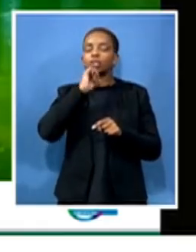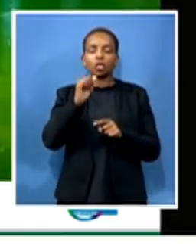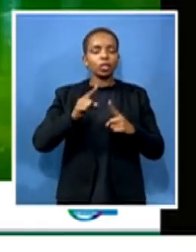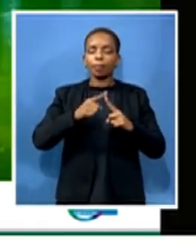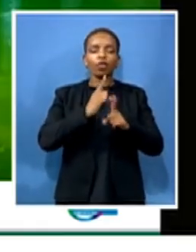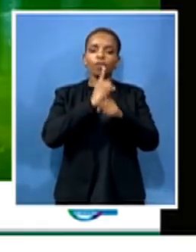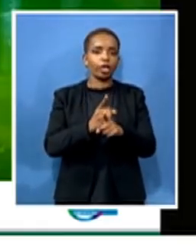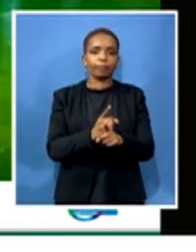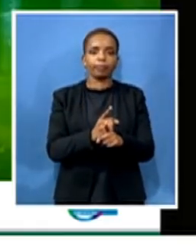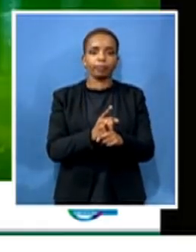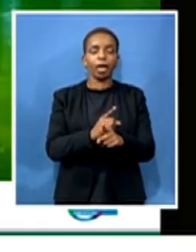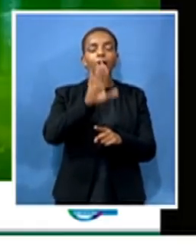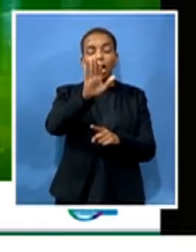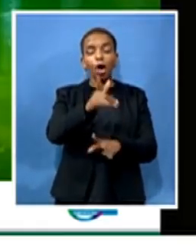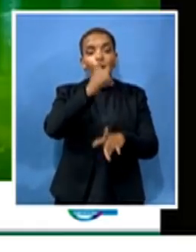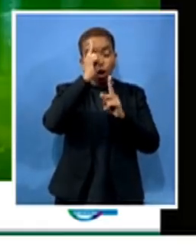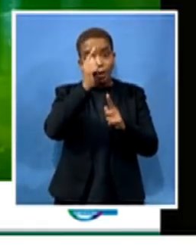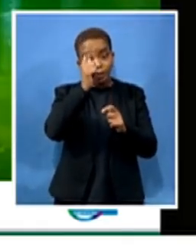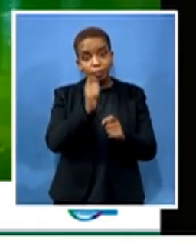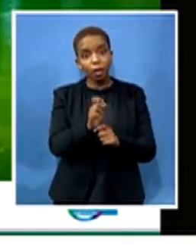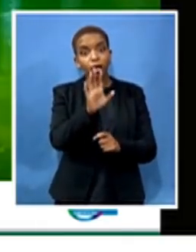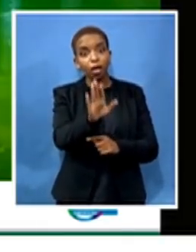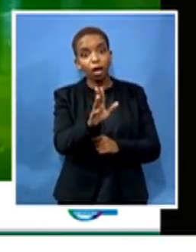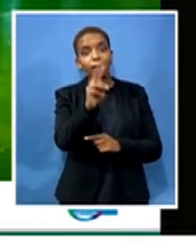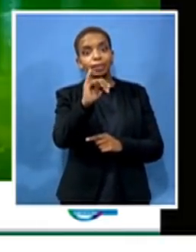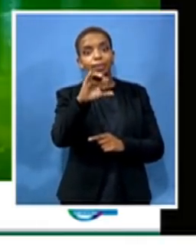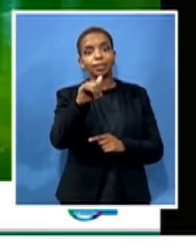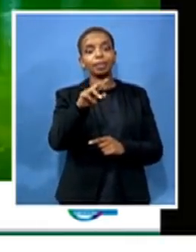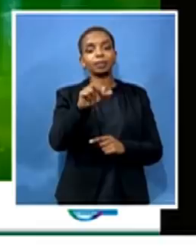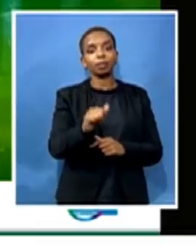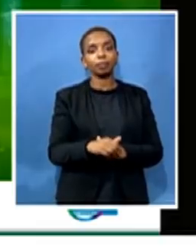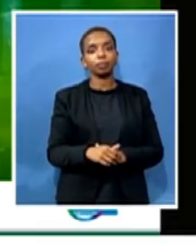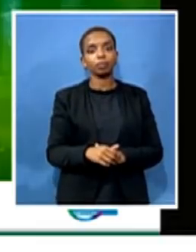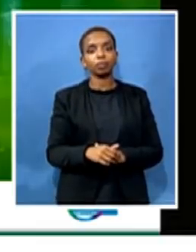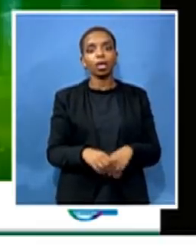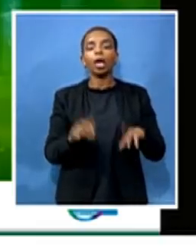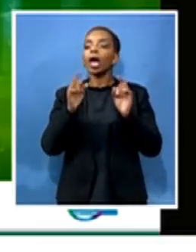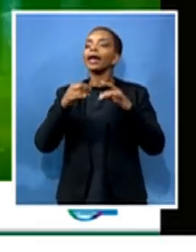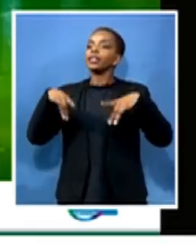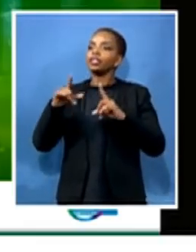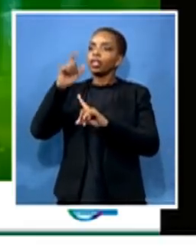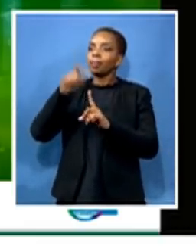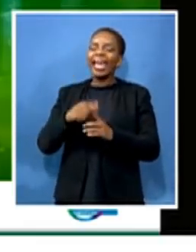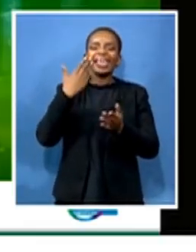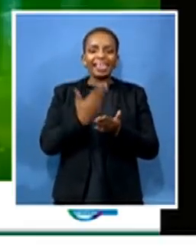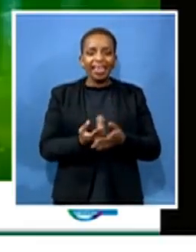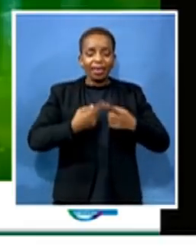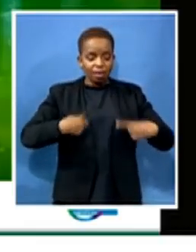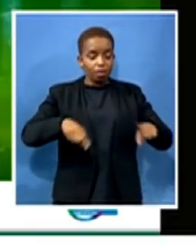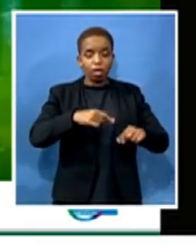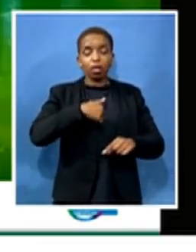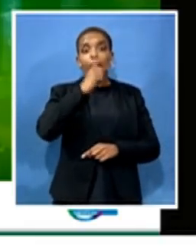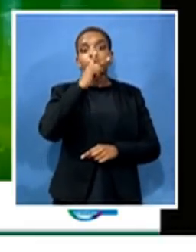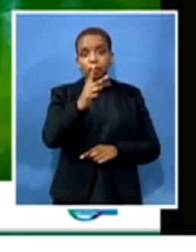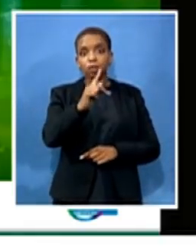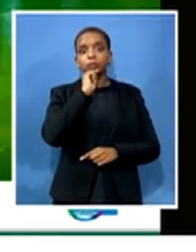got the program right in front of me. Can we have order here? I can see really the DA members, you've been missing me.